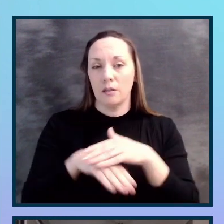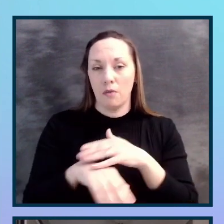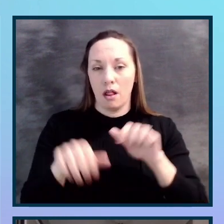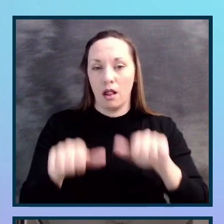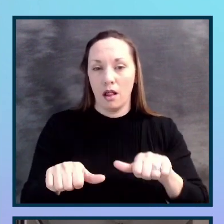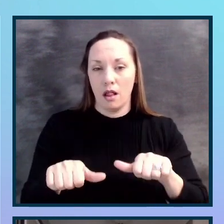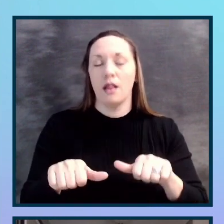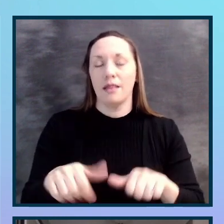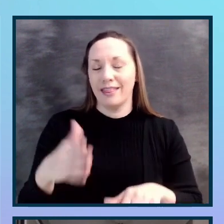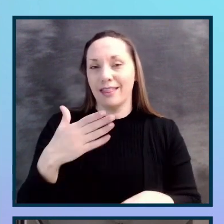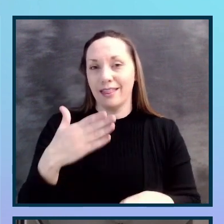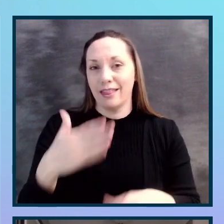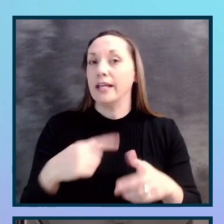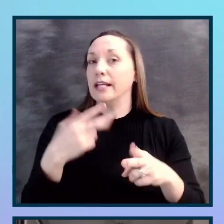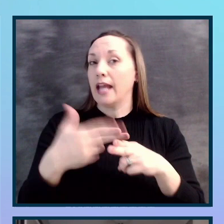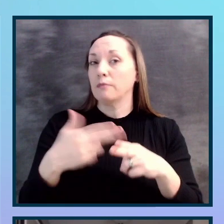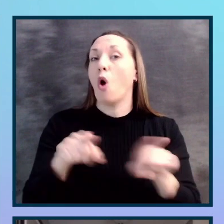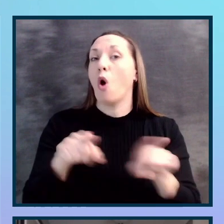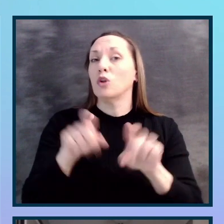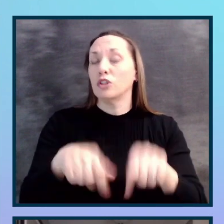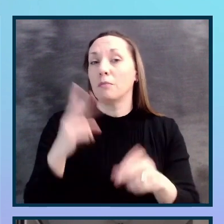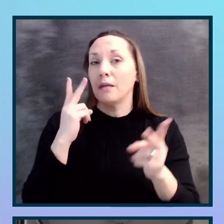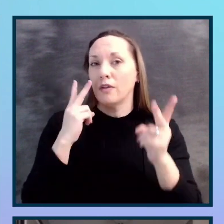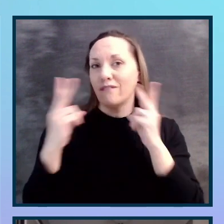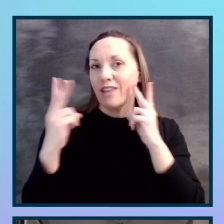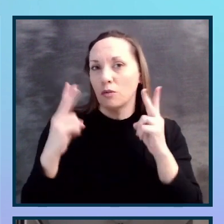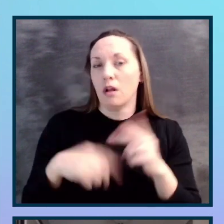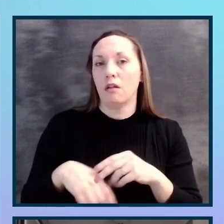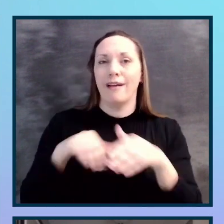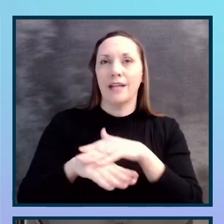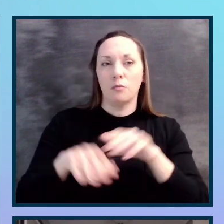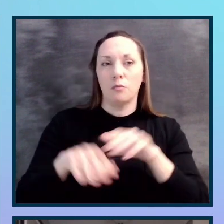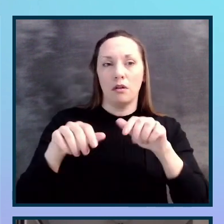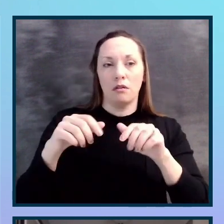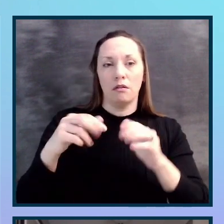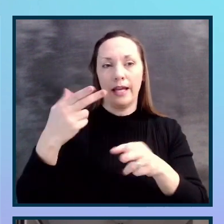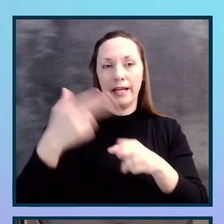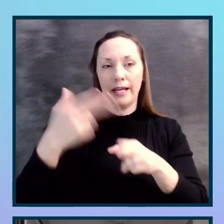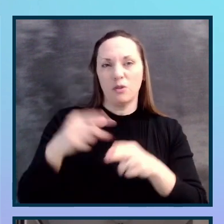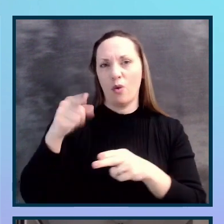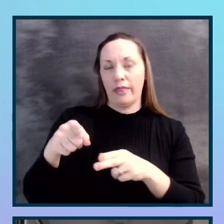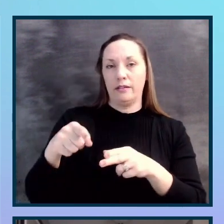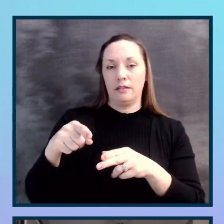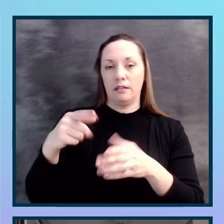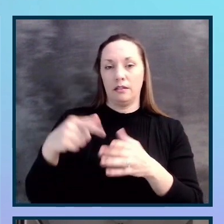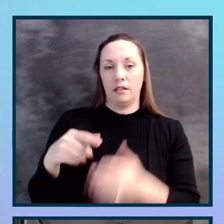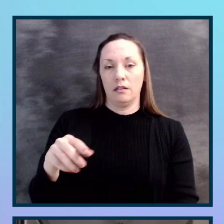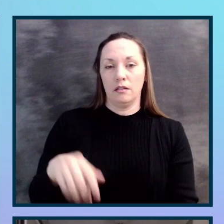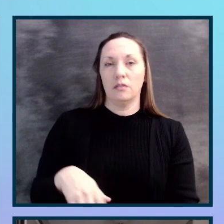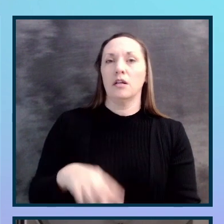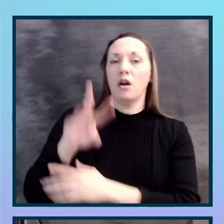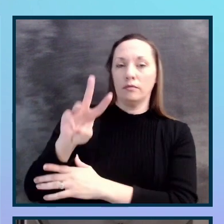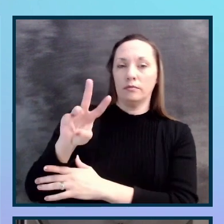And they should also be visible accessible names. So ARIA label in this case would still be flagged. An example of